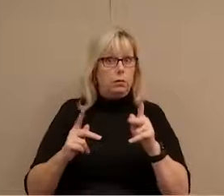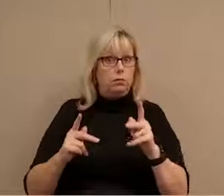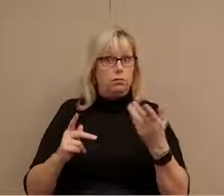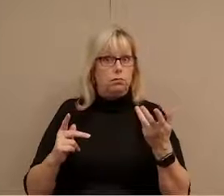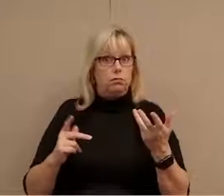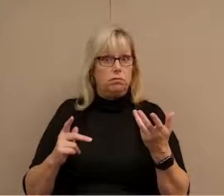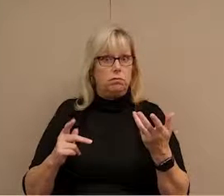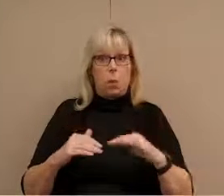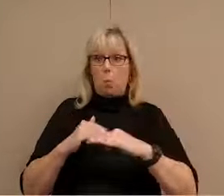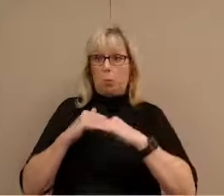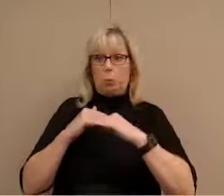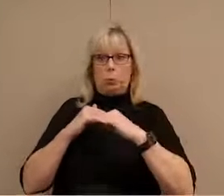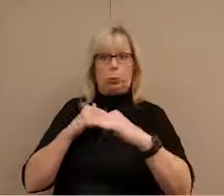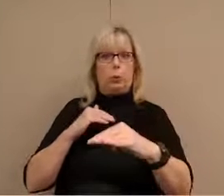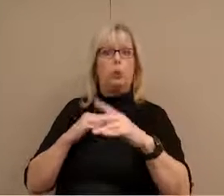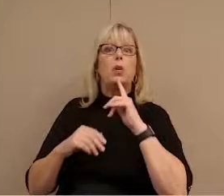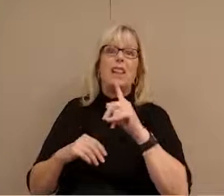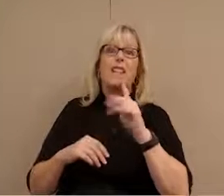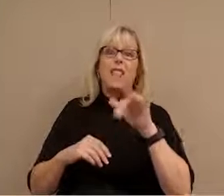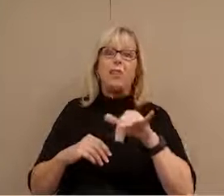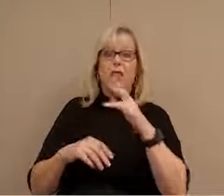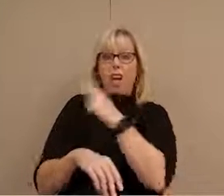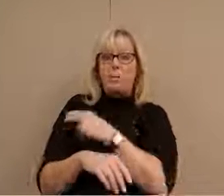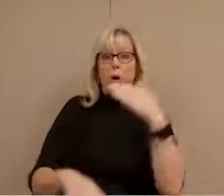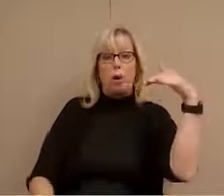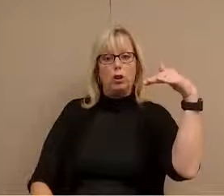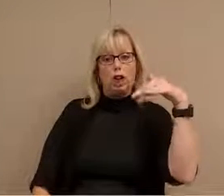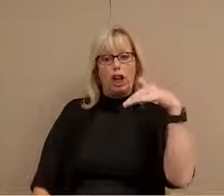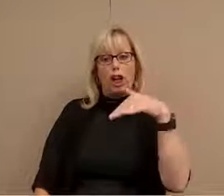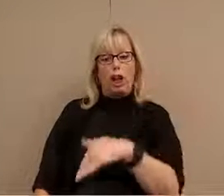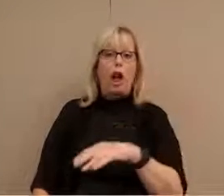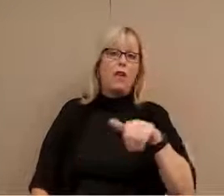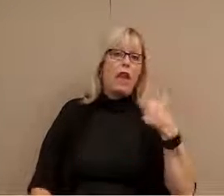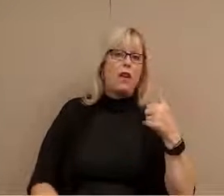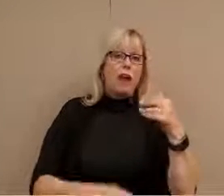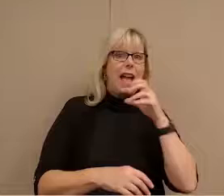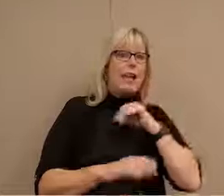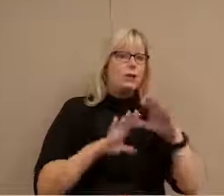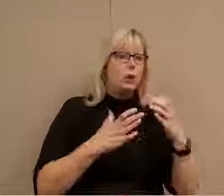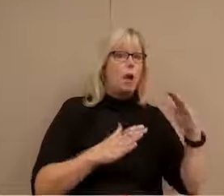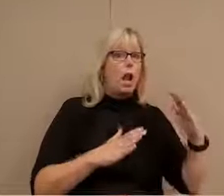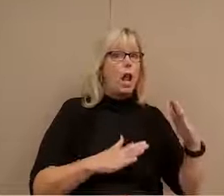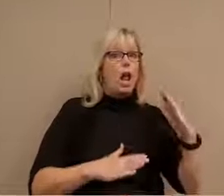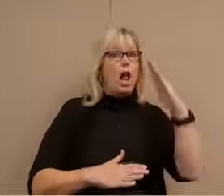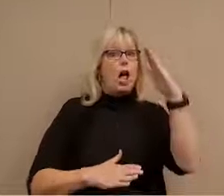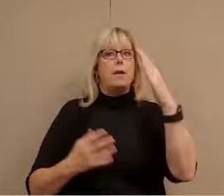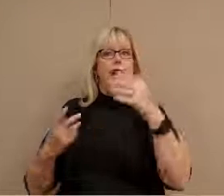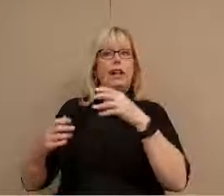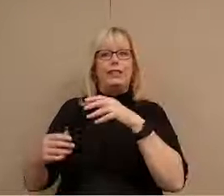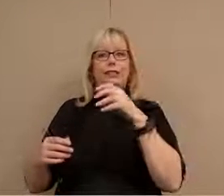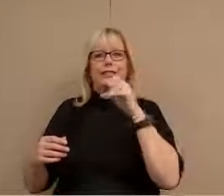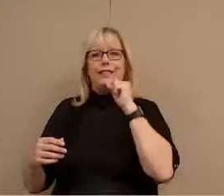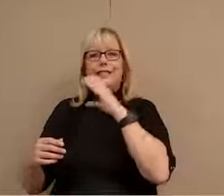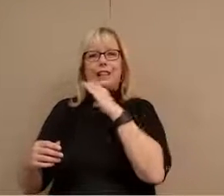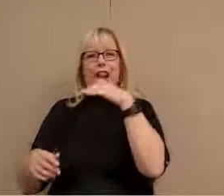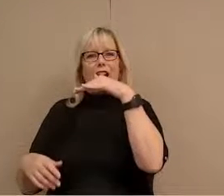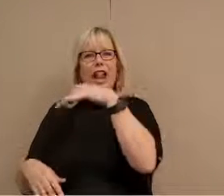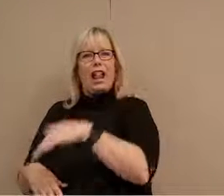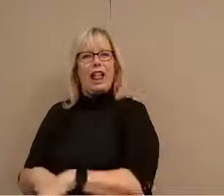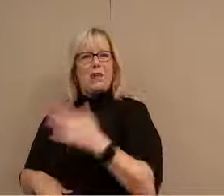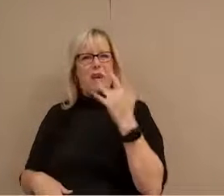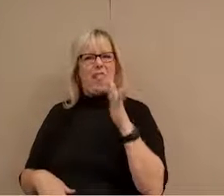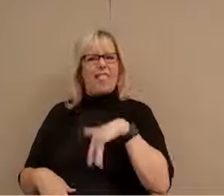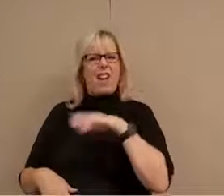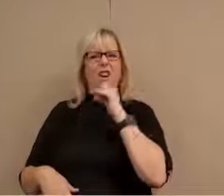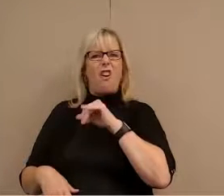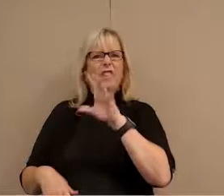is flat or declining over those last 5 weeks. Every other age group is going up, every other one. And that's because that 75